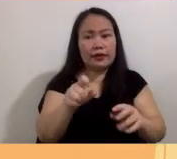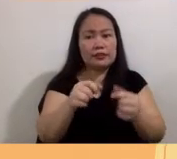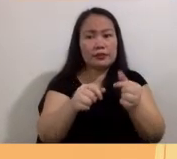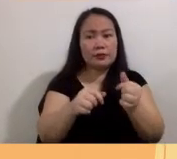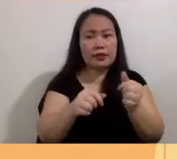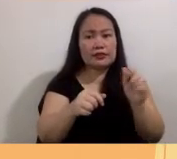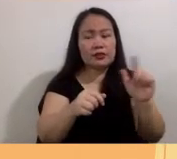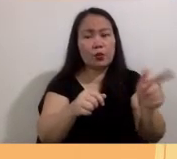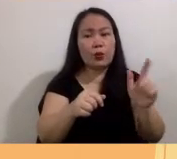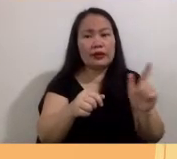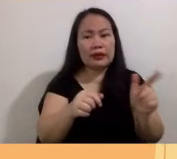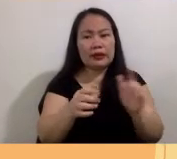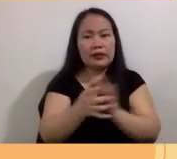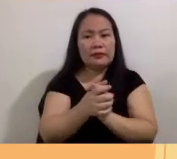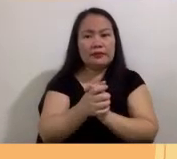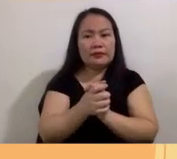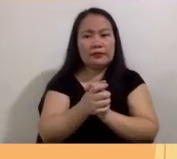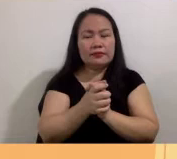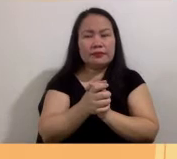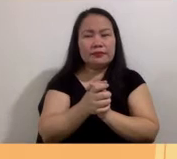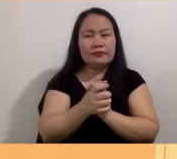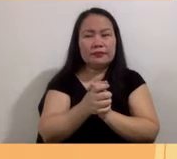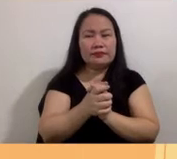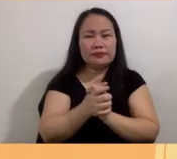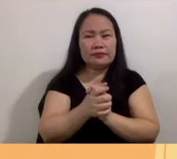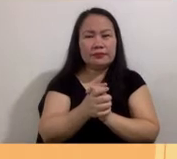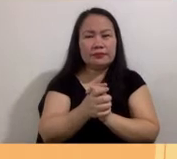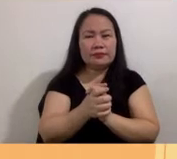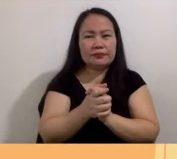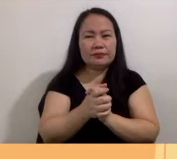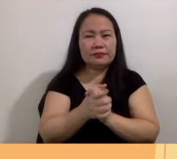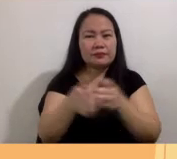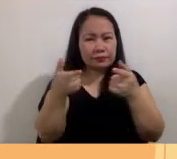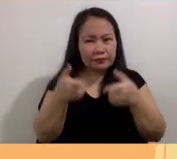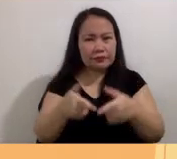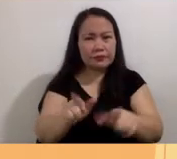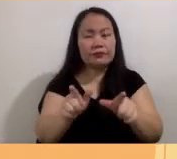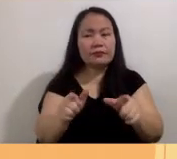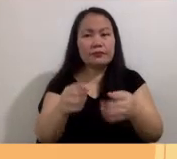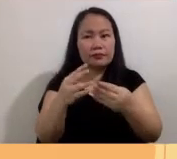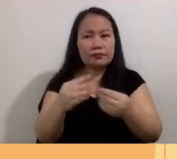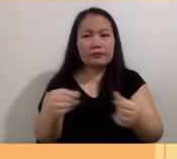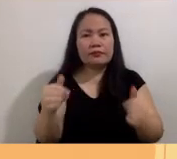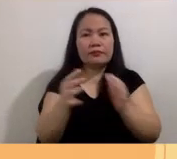plus 20. Okay, so ito na yung equation natin. Let us solve.